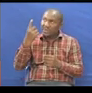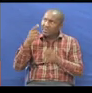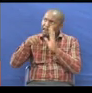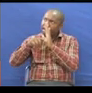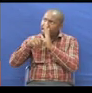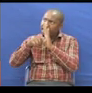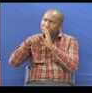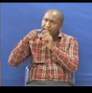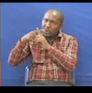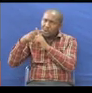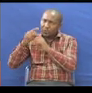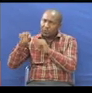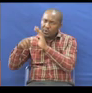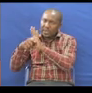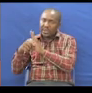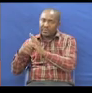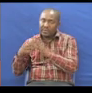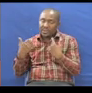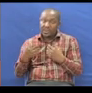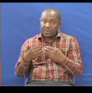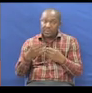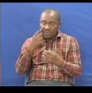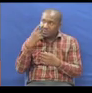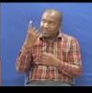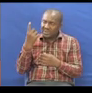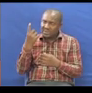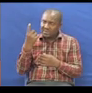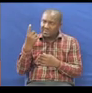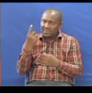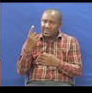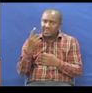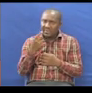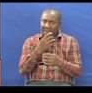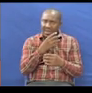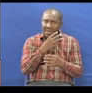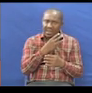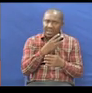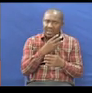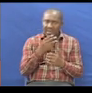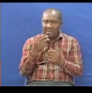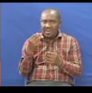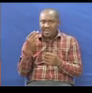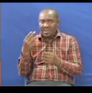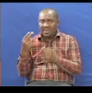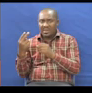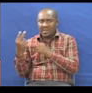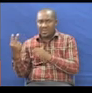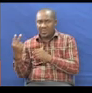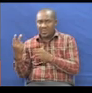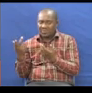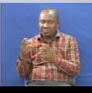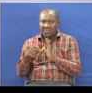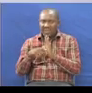negative. 2 and the 48, in whatever the case, cannot give us 22. 3 and 32, even by